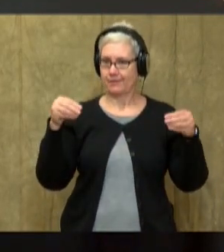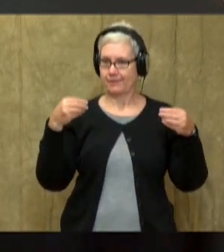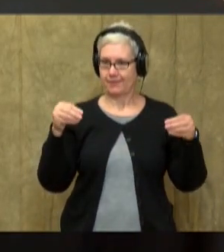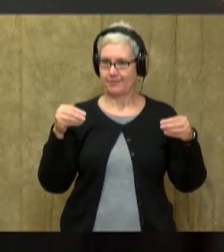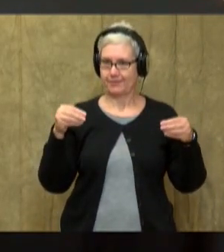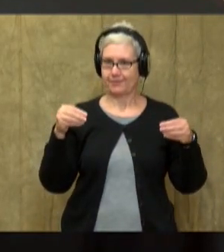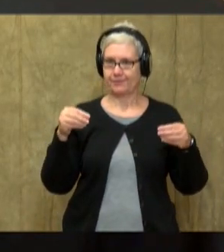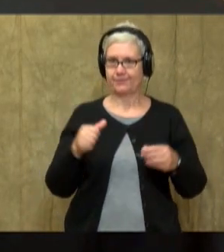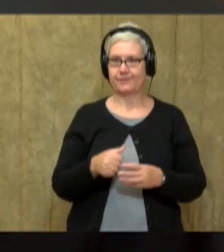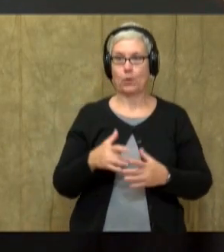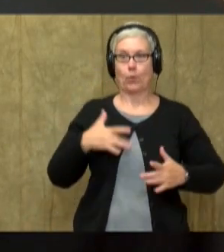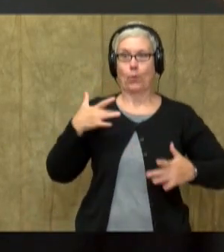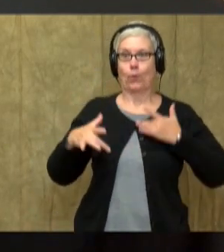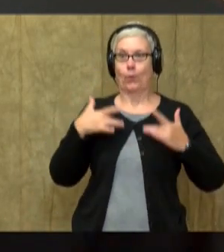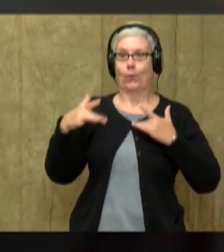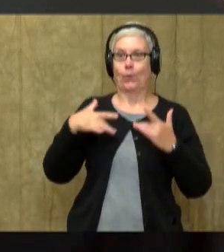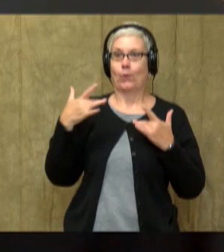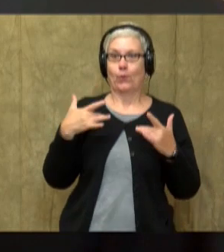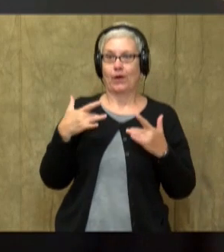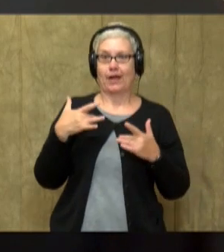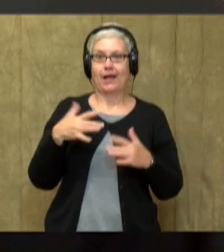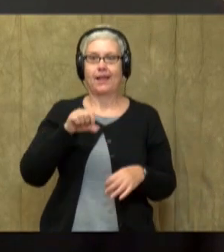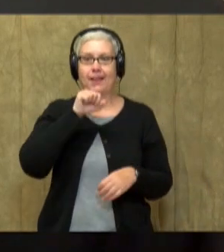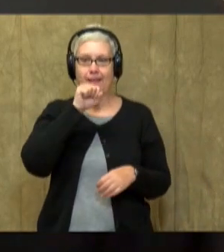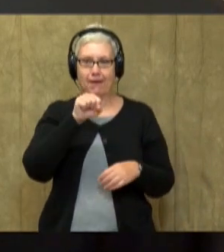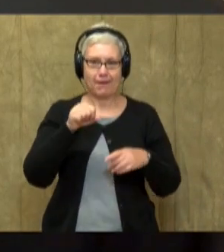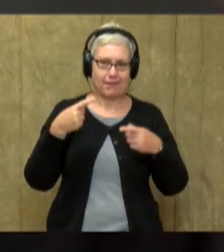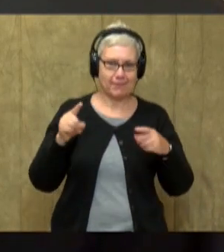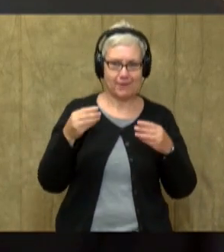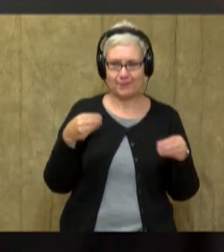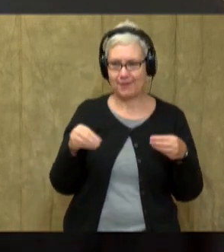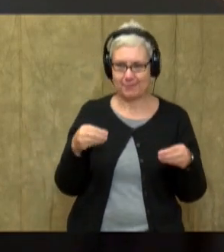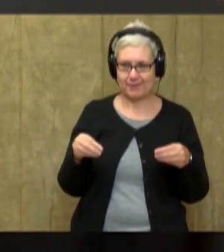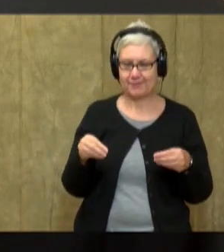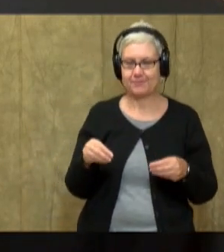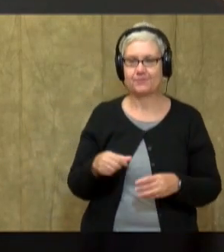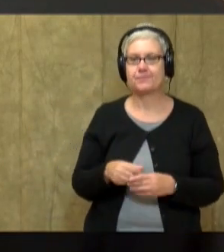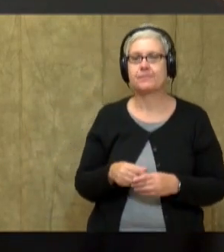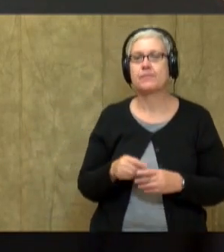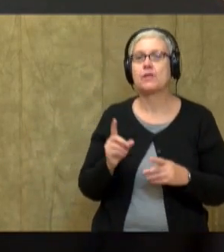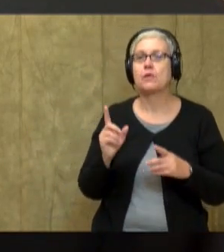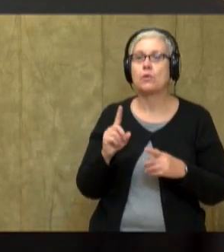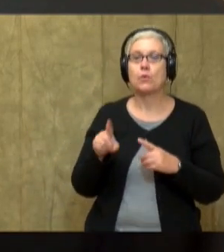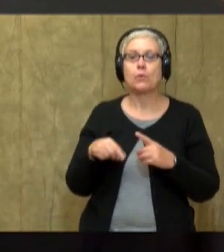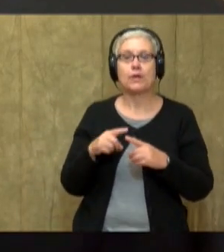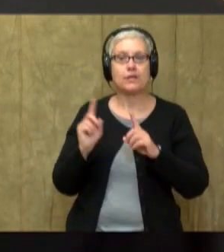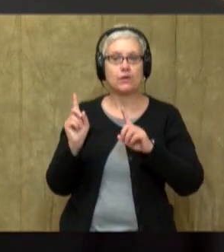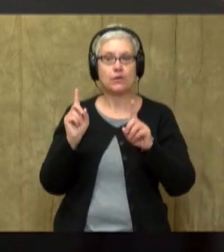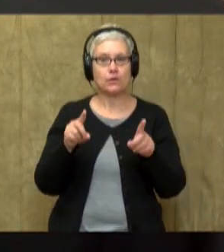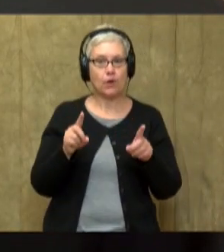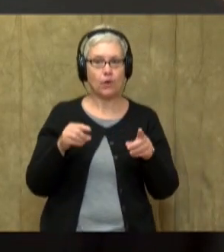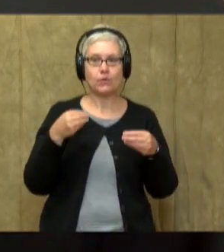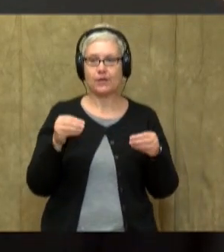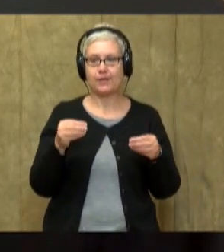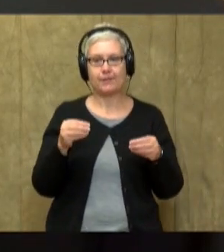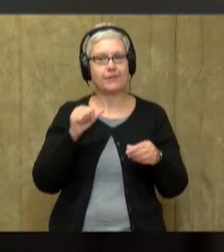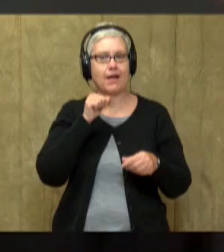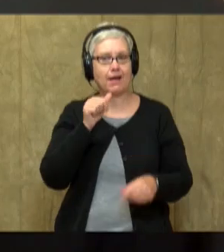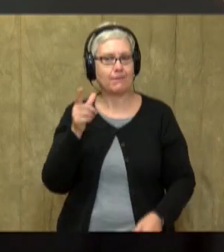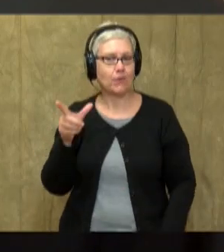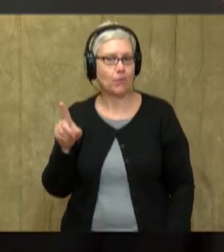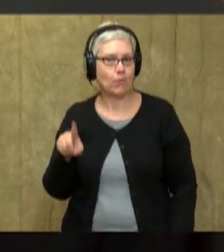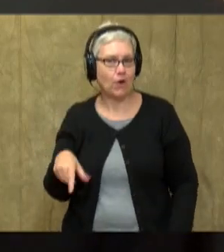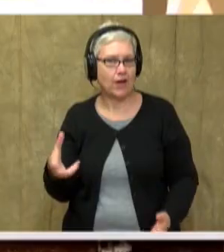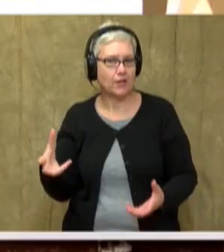course, some of you guys got excited because you love to go shopping. And when you're going shopping, this is not just for whatever you like